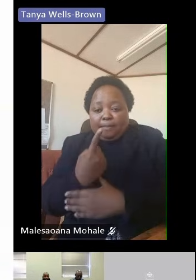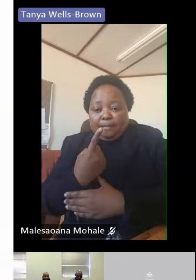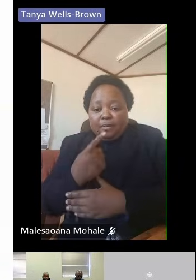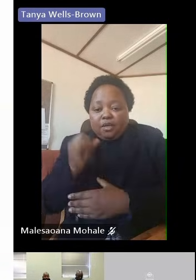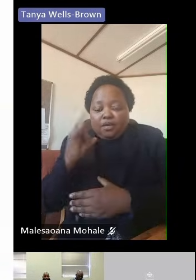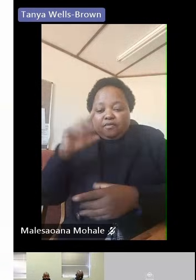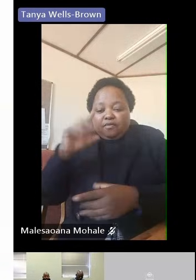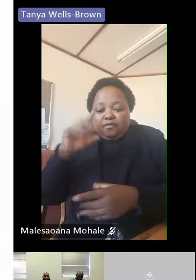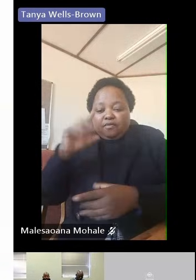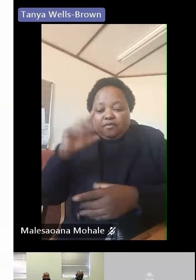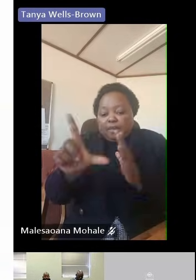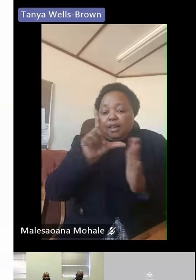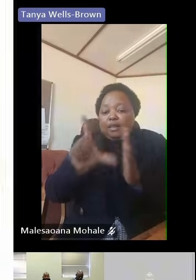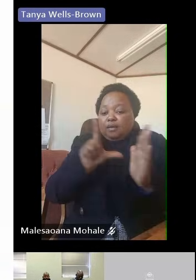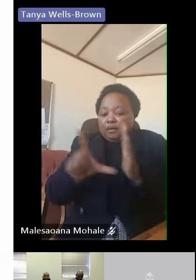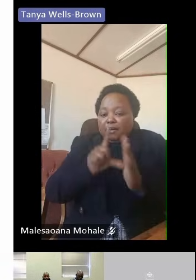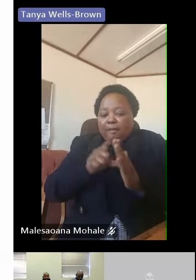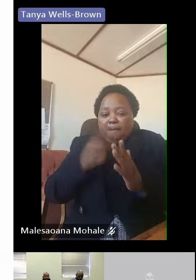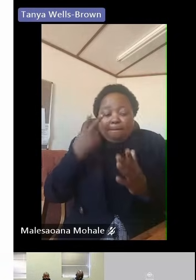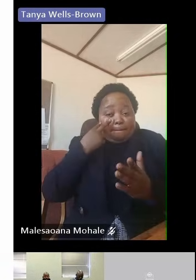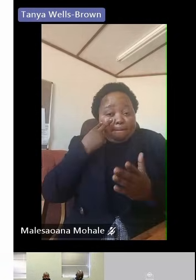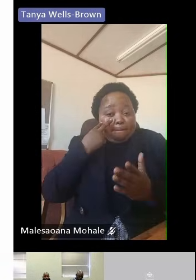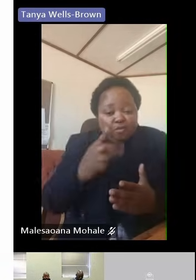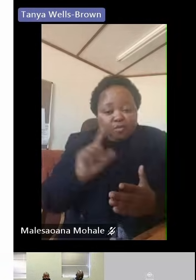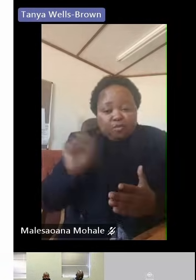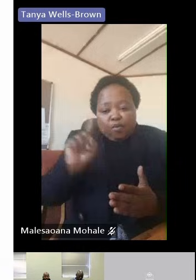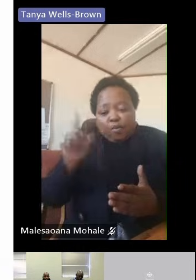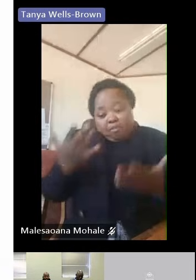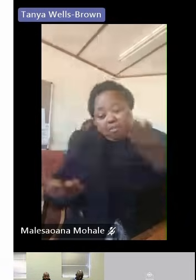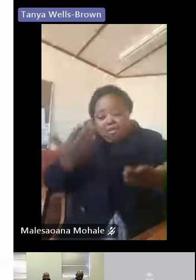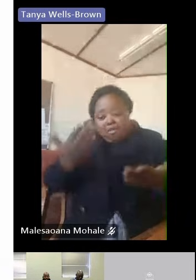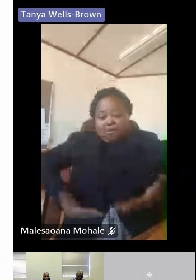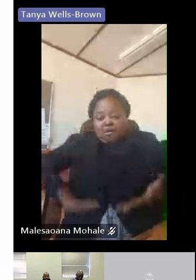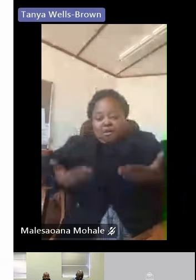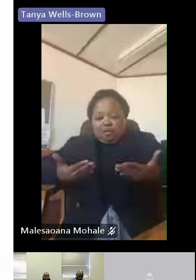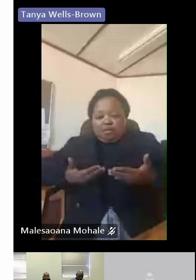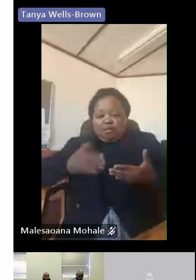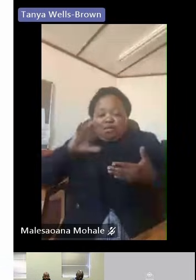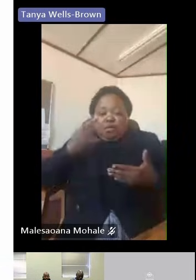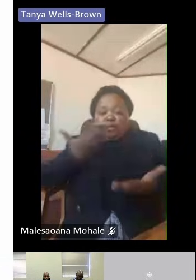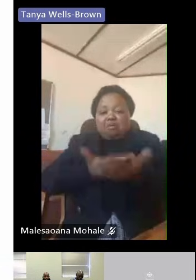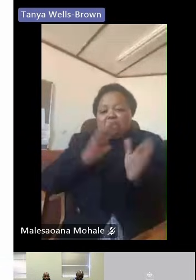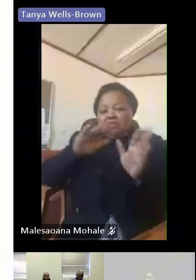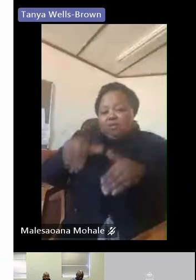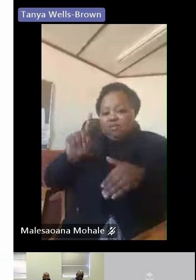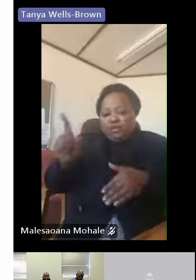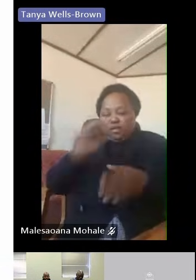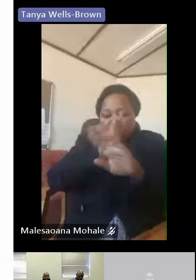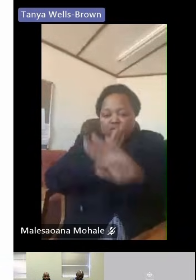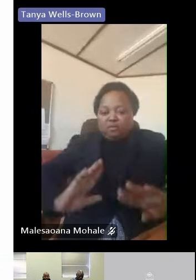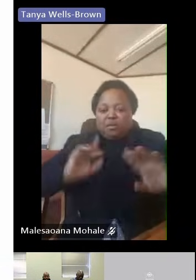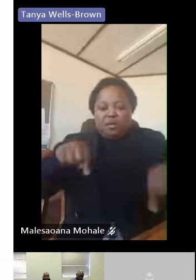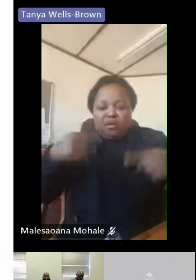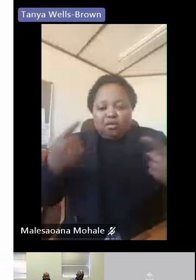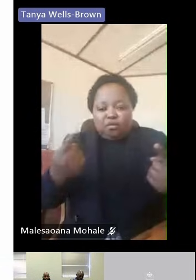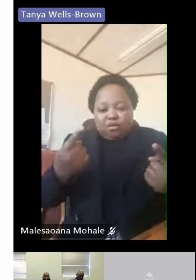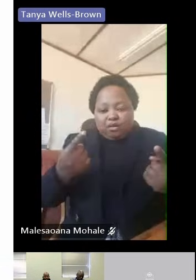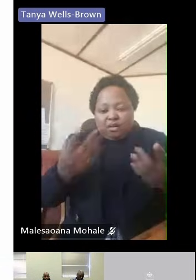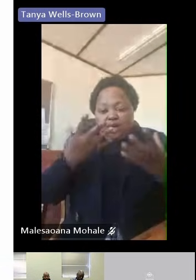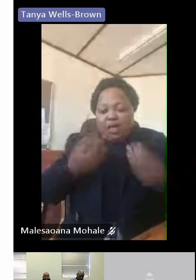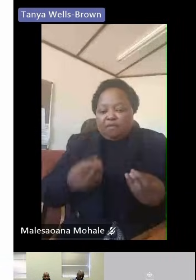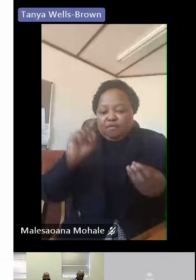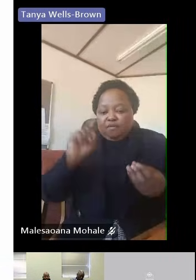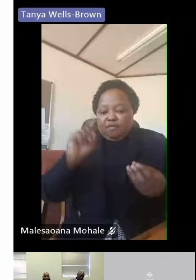or a health perspective, leaving a dangerous situation, they cannot have the agency over